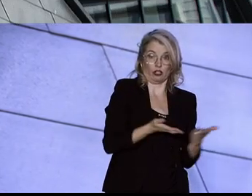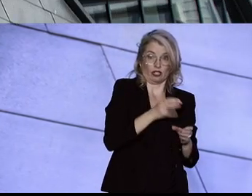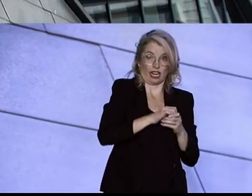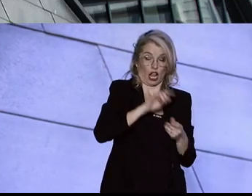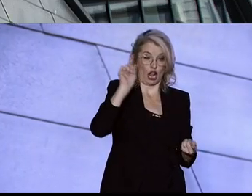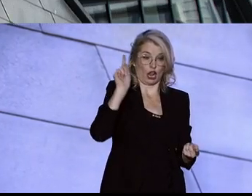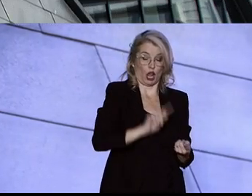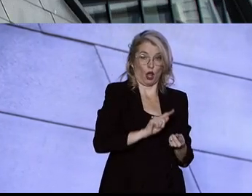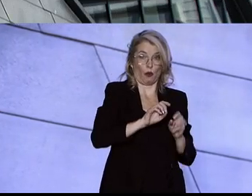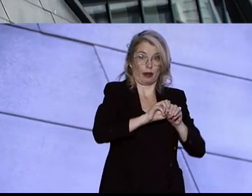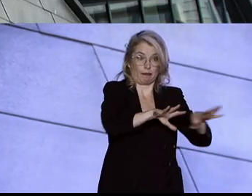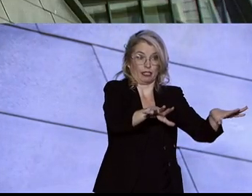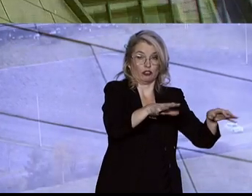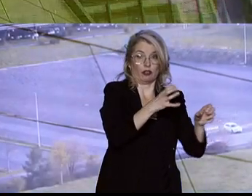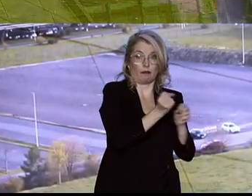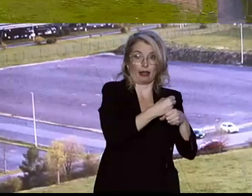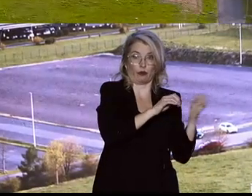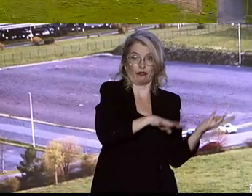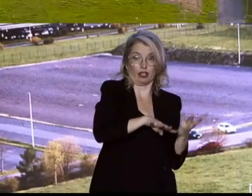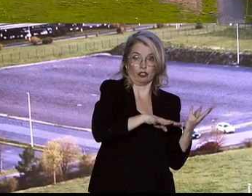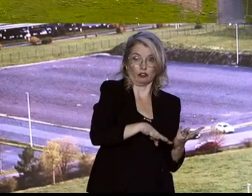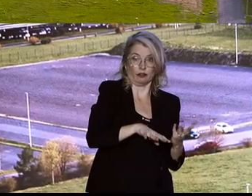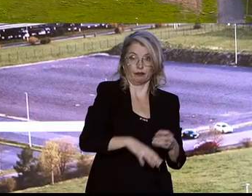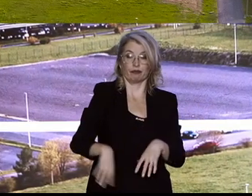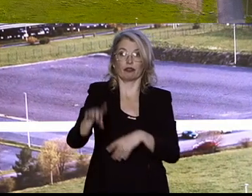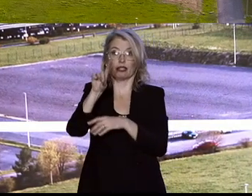low emissions manufacturing.